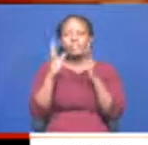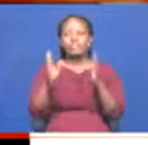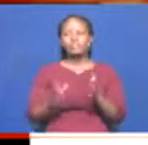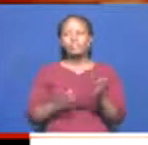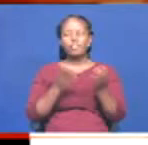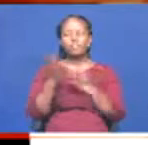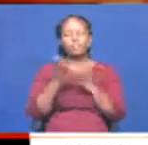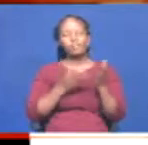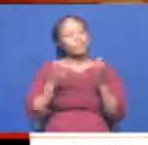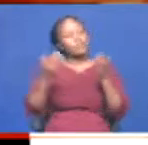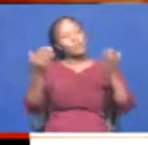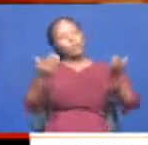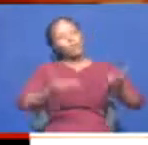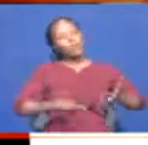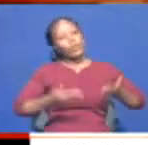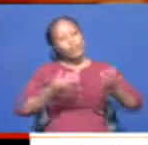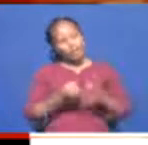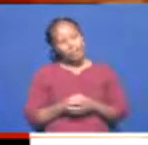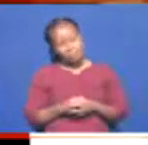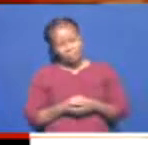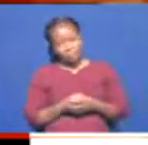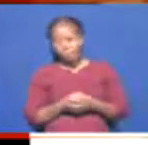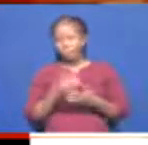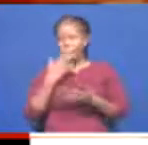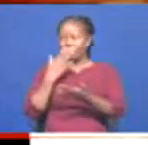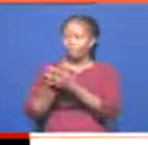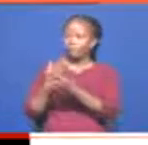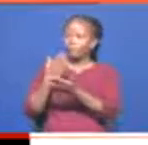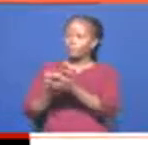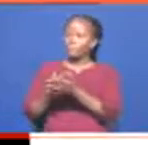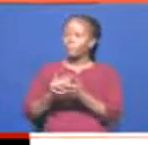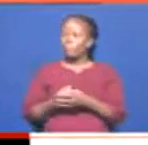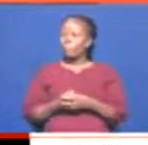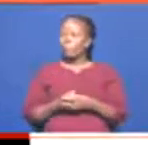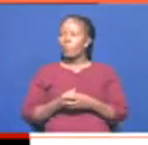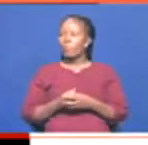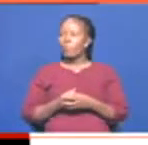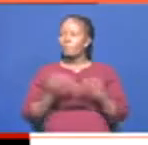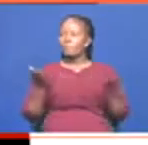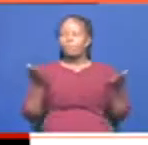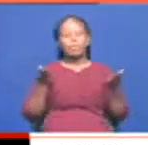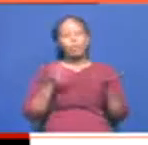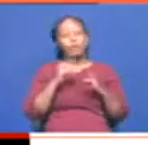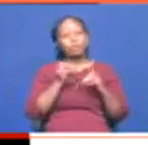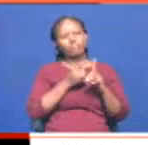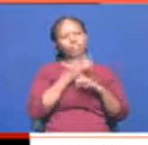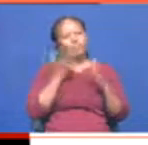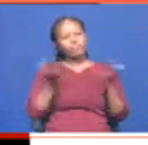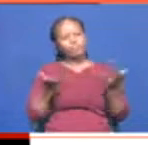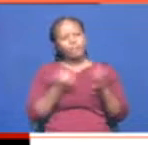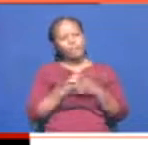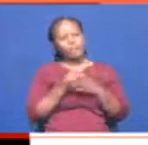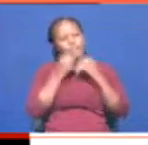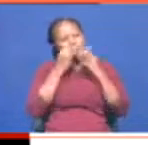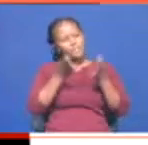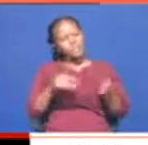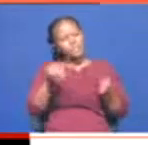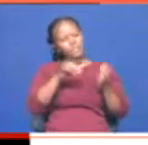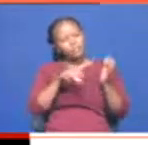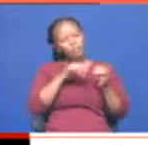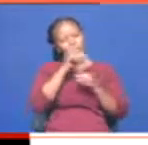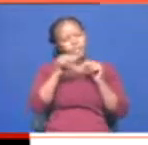studio, Engineer Matu. Thank you, Jacqueline. Yes, and to kick us off, perhaps give us an update on the state